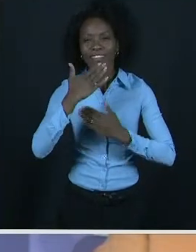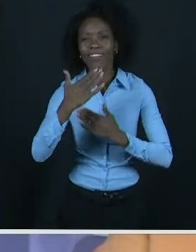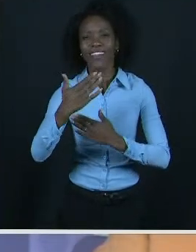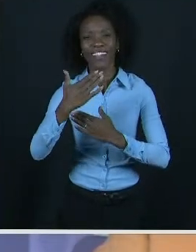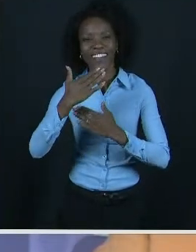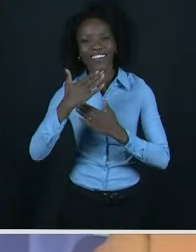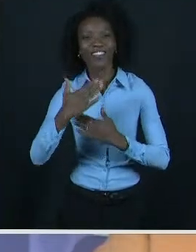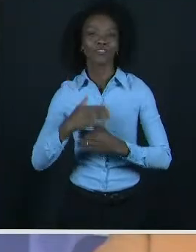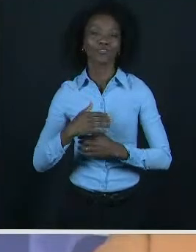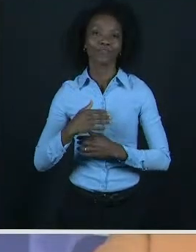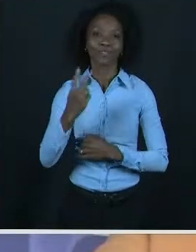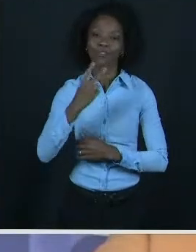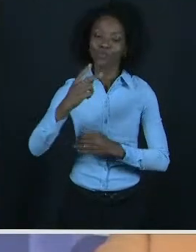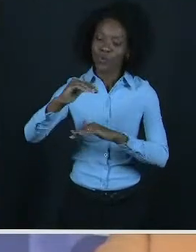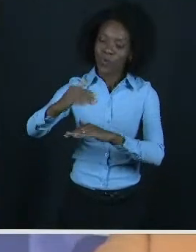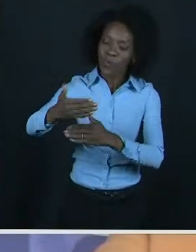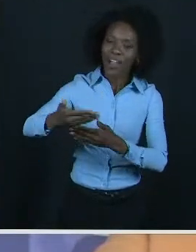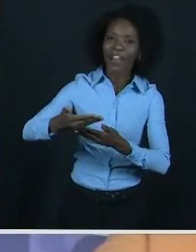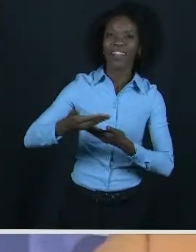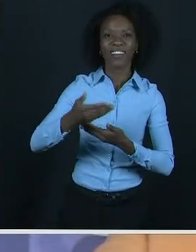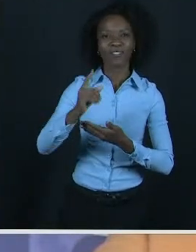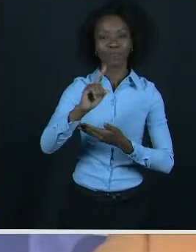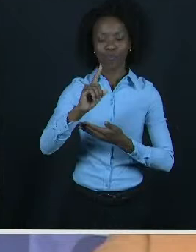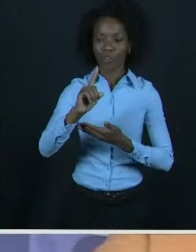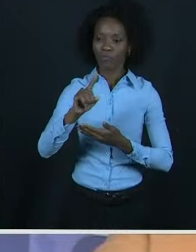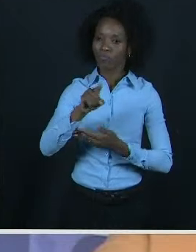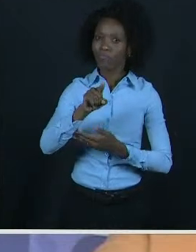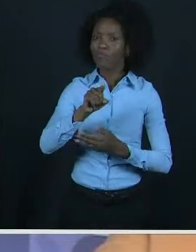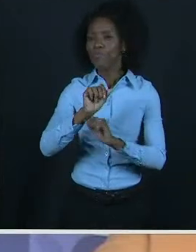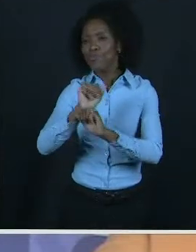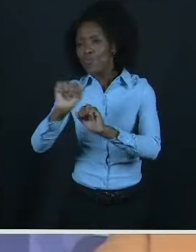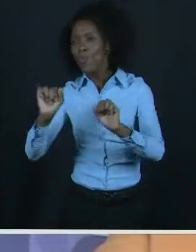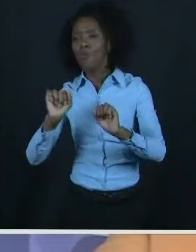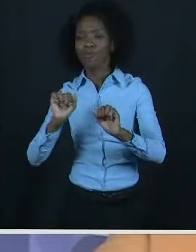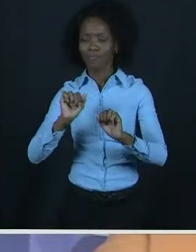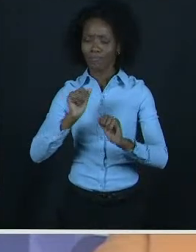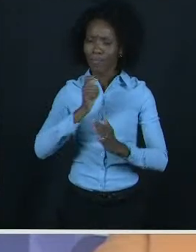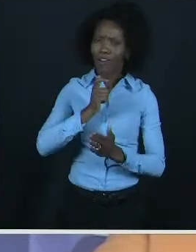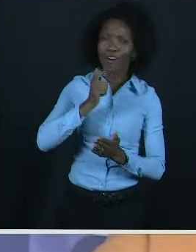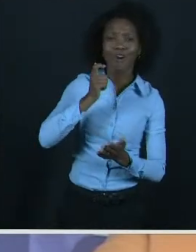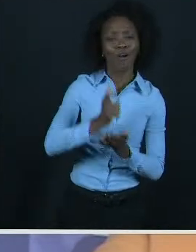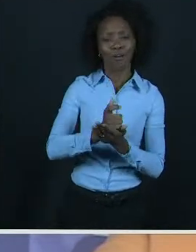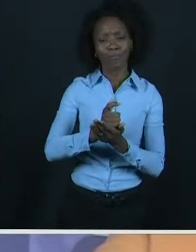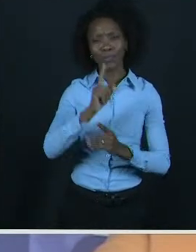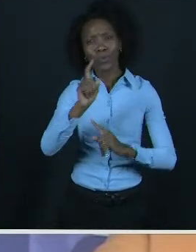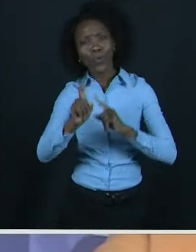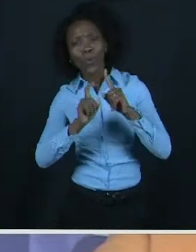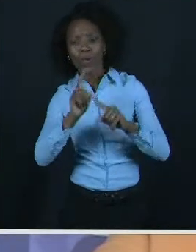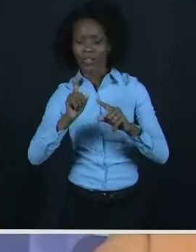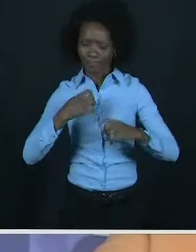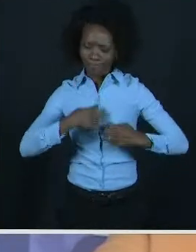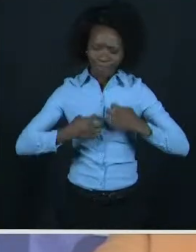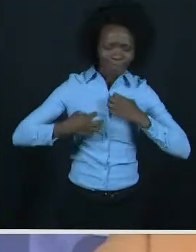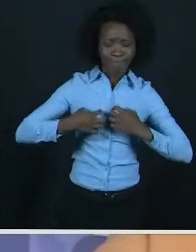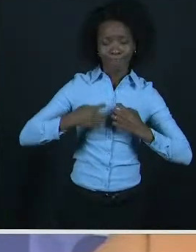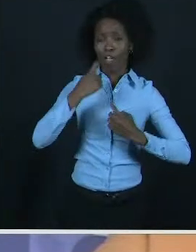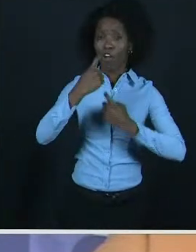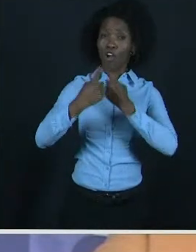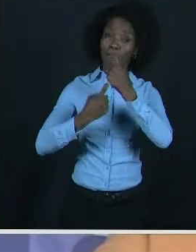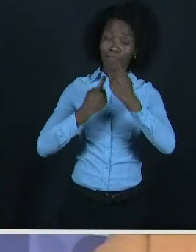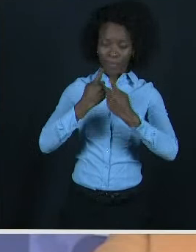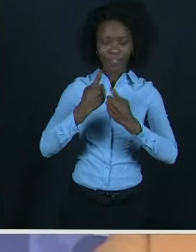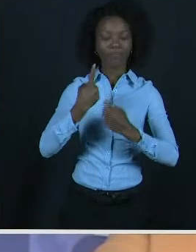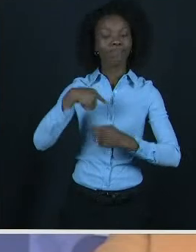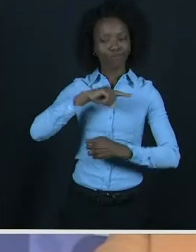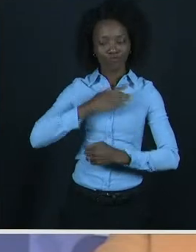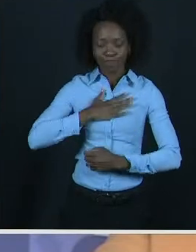welcome the remarks, the questions, concerns, as well as complaints